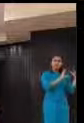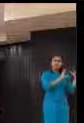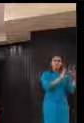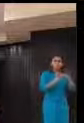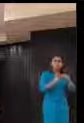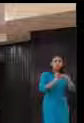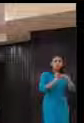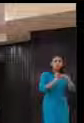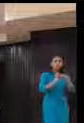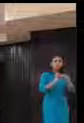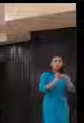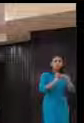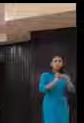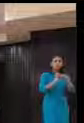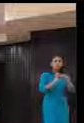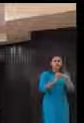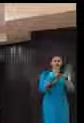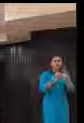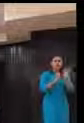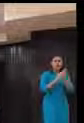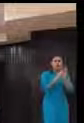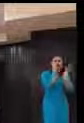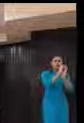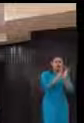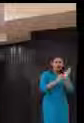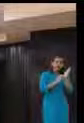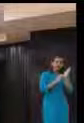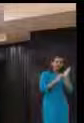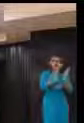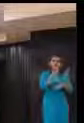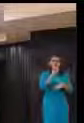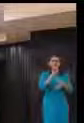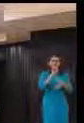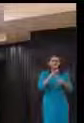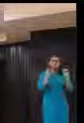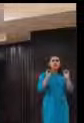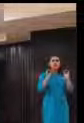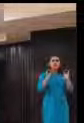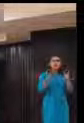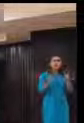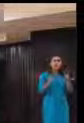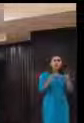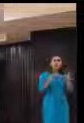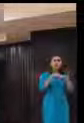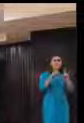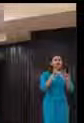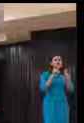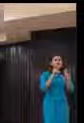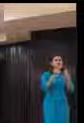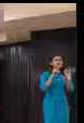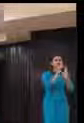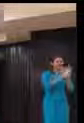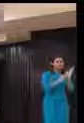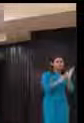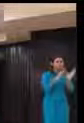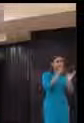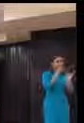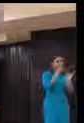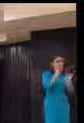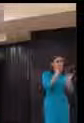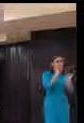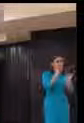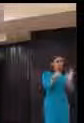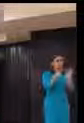you yourself have in your book mentioned how 370 came to be drafted. It was 306 of the draft, and it became 370, the role of